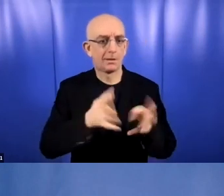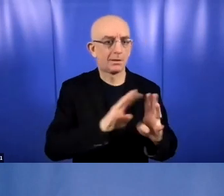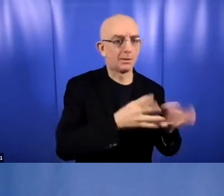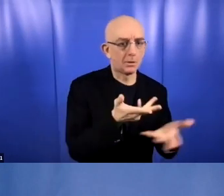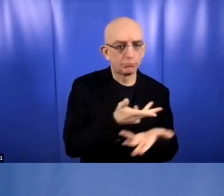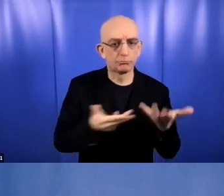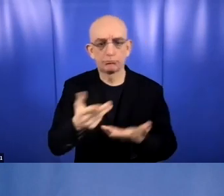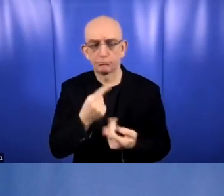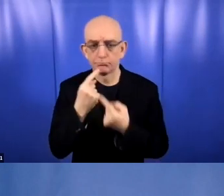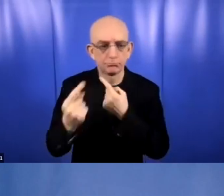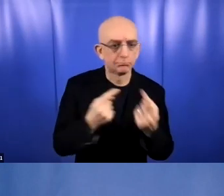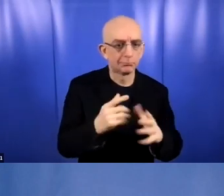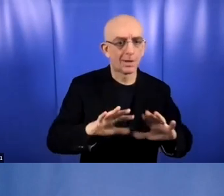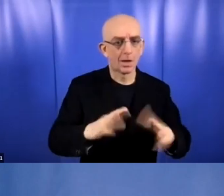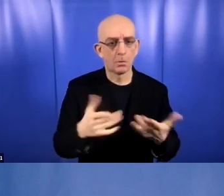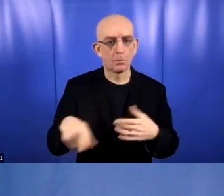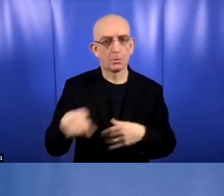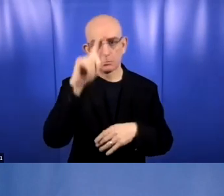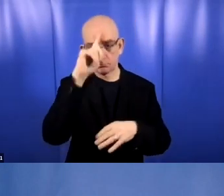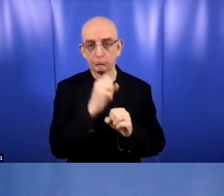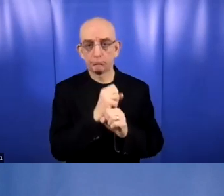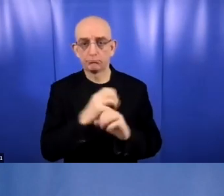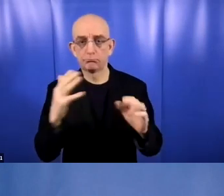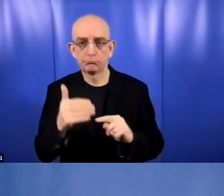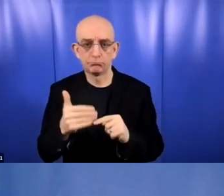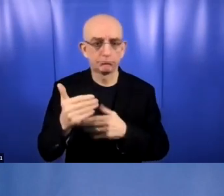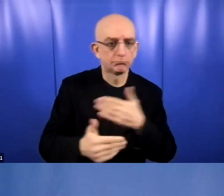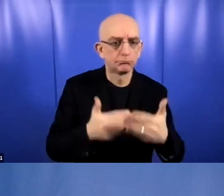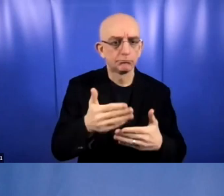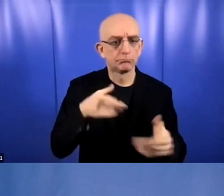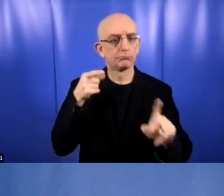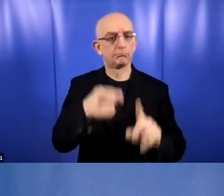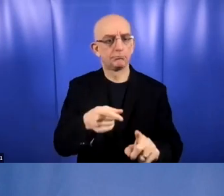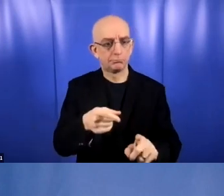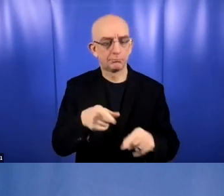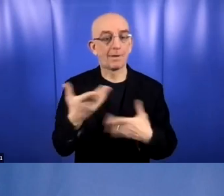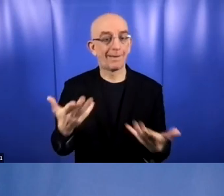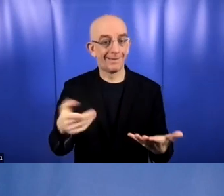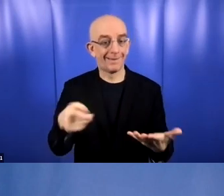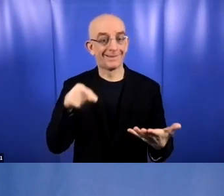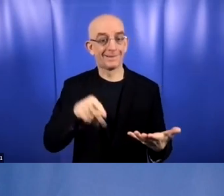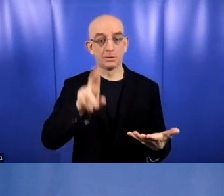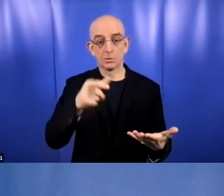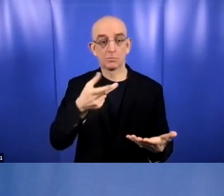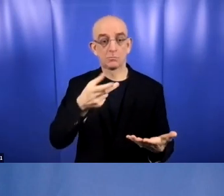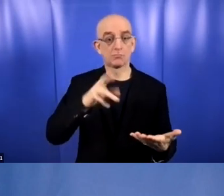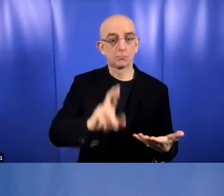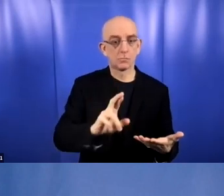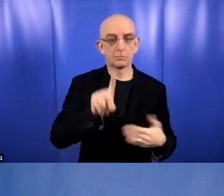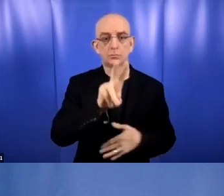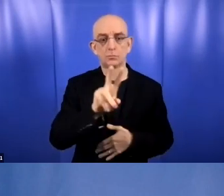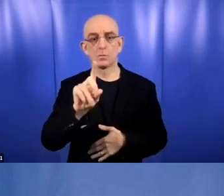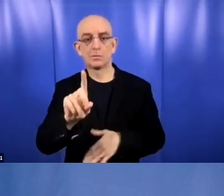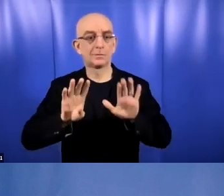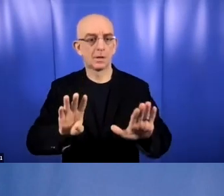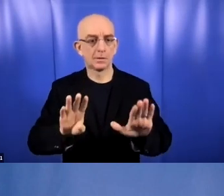of refugees are in situations where they've been displaced for at least 5 years. And indeed, when you consider